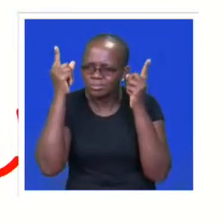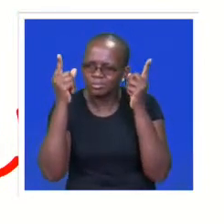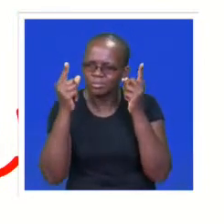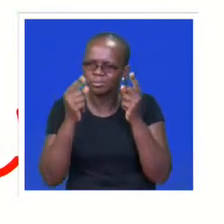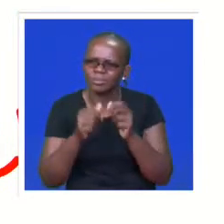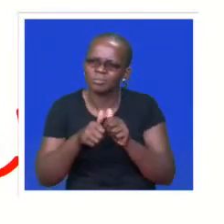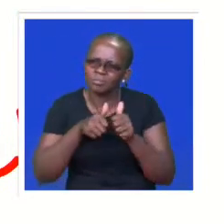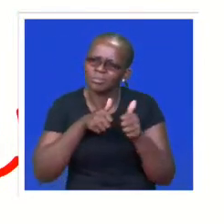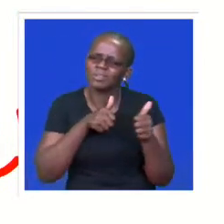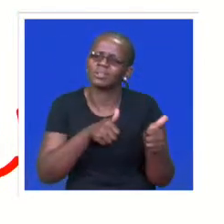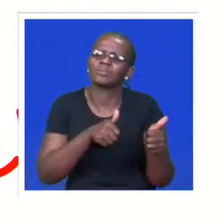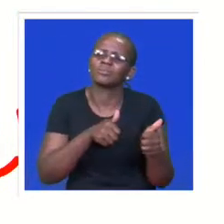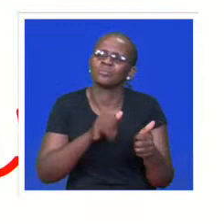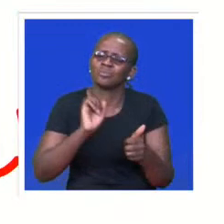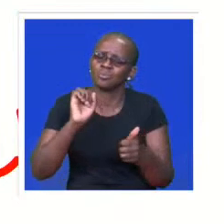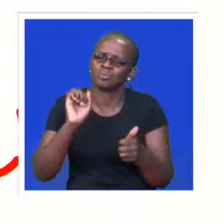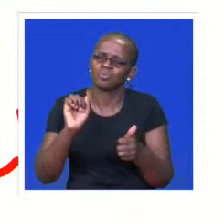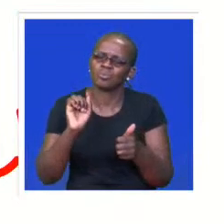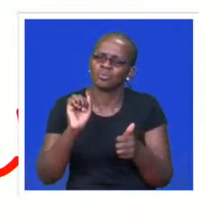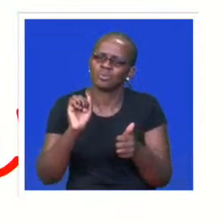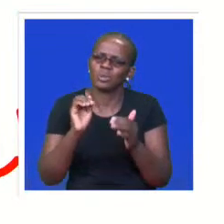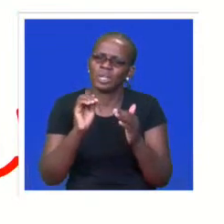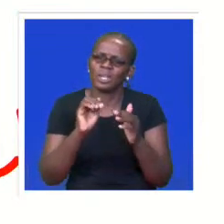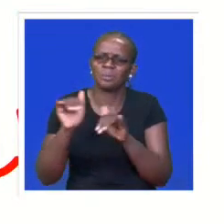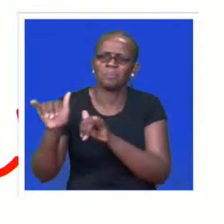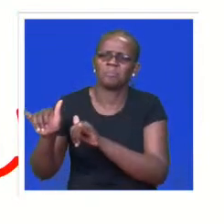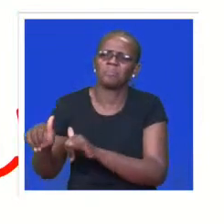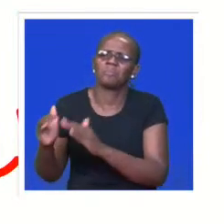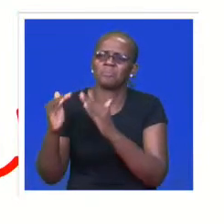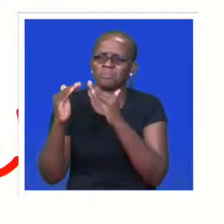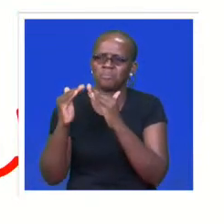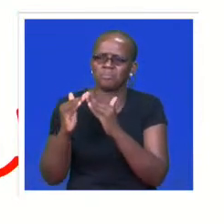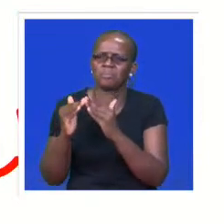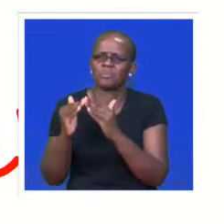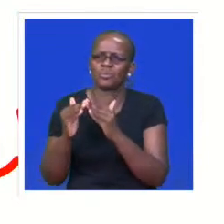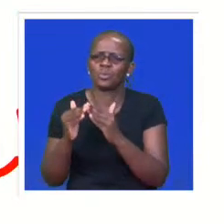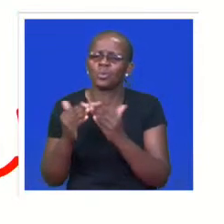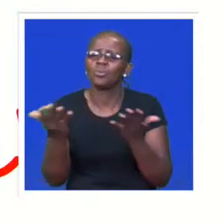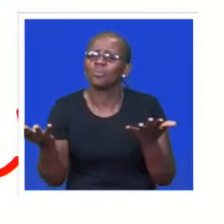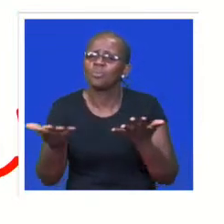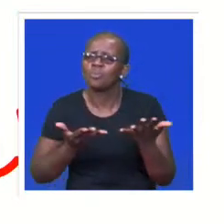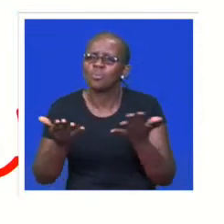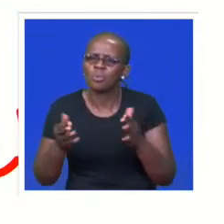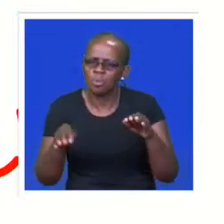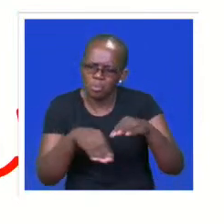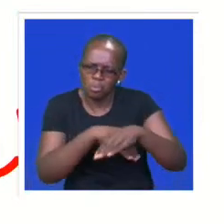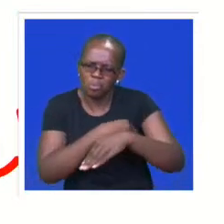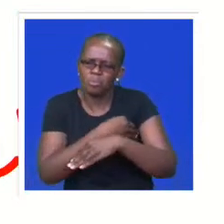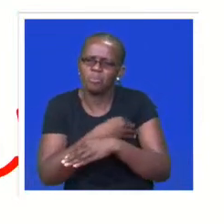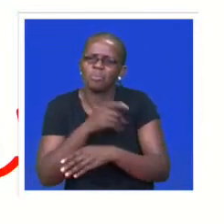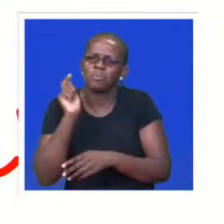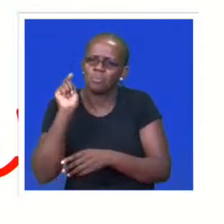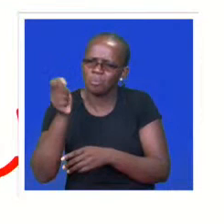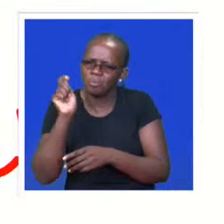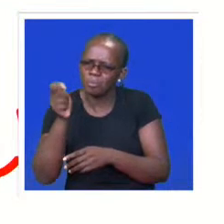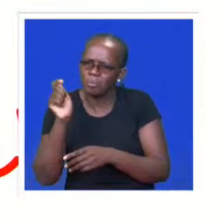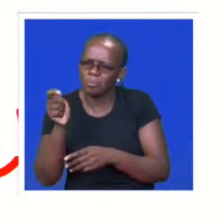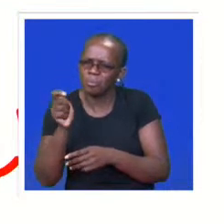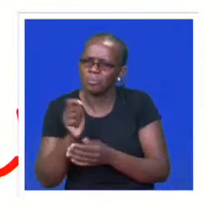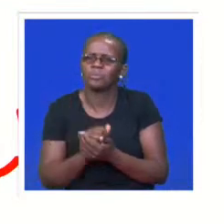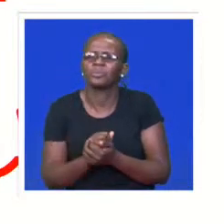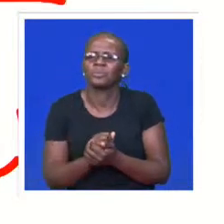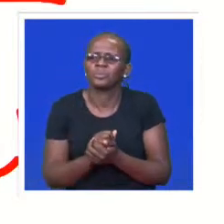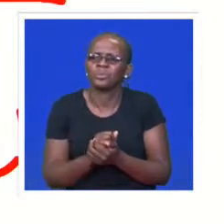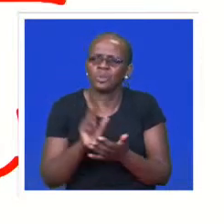nest where she had hidden a bell. She slipped it onto a piece